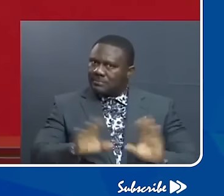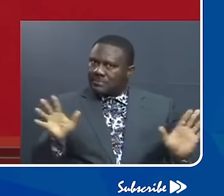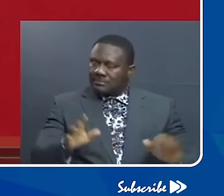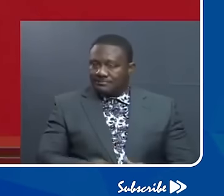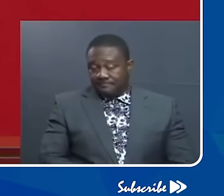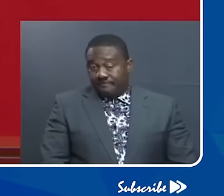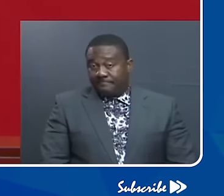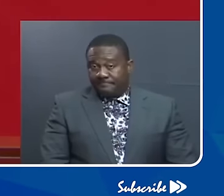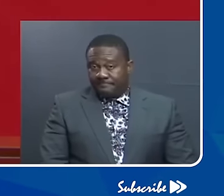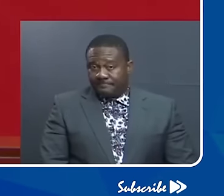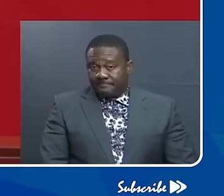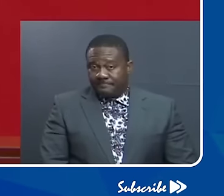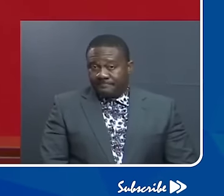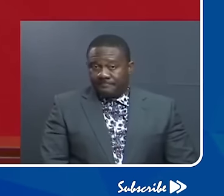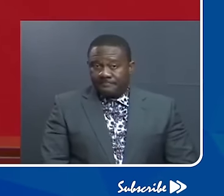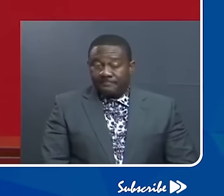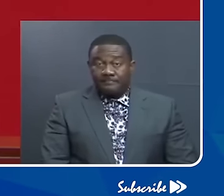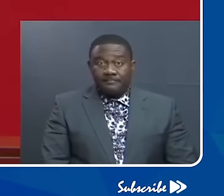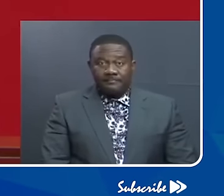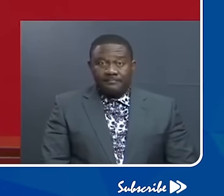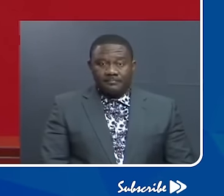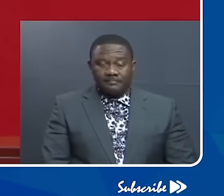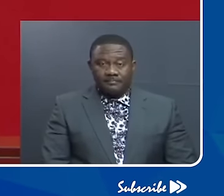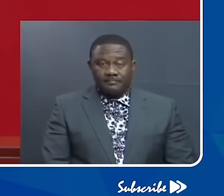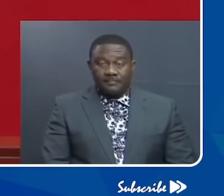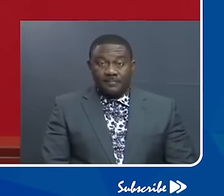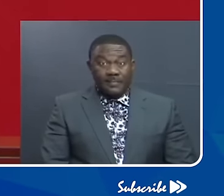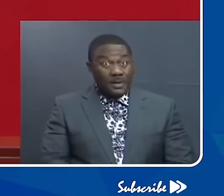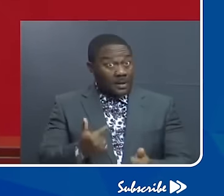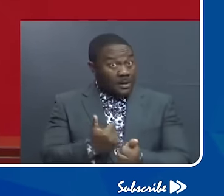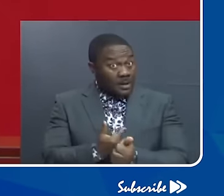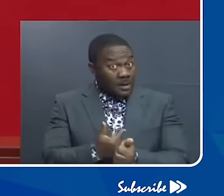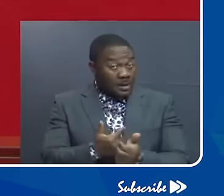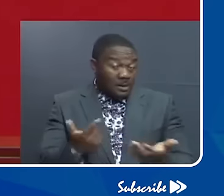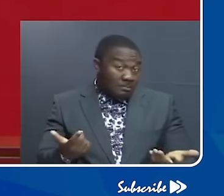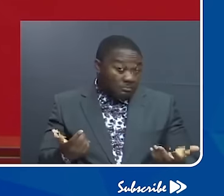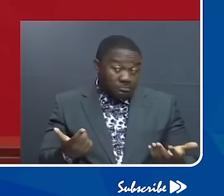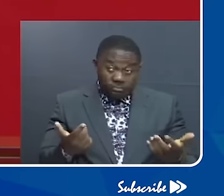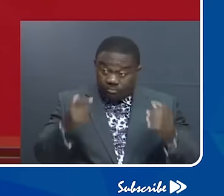Ghana, the President has no power of veto.